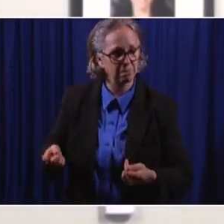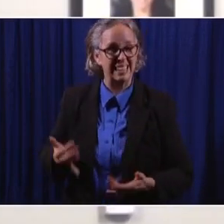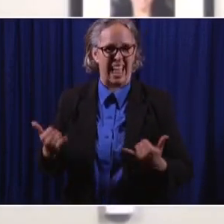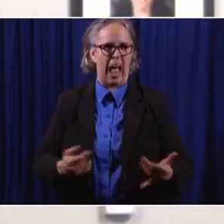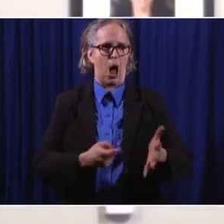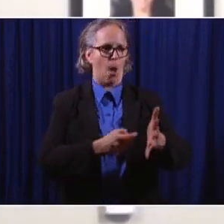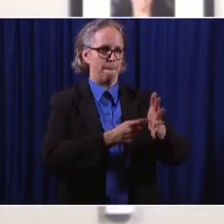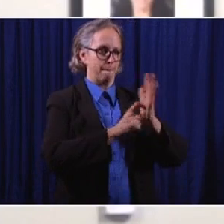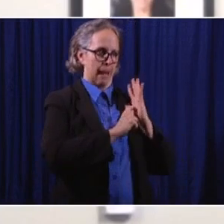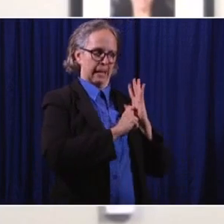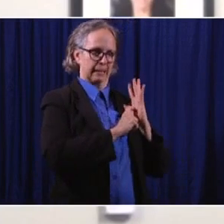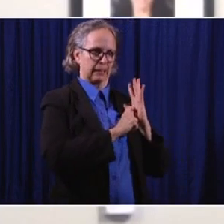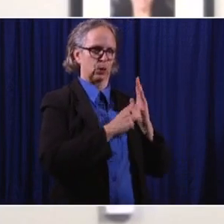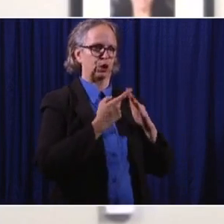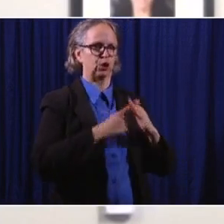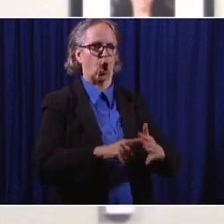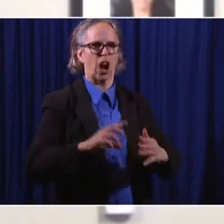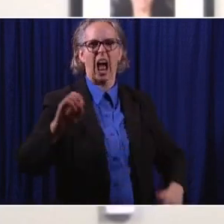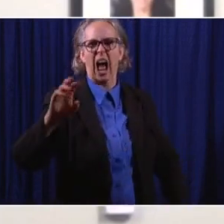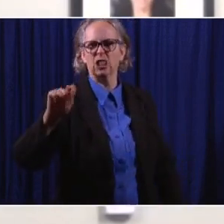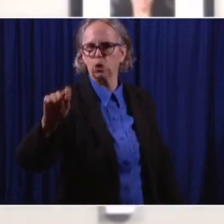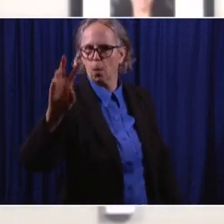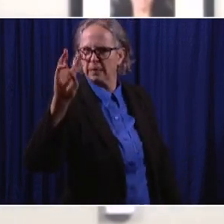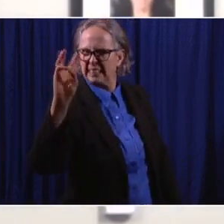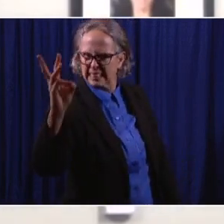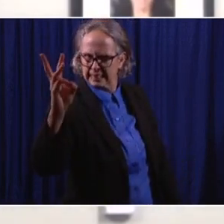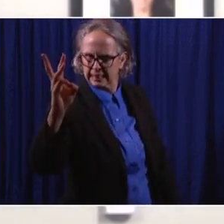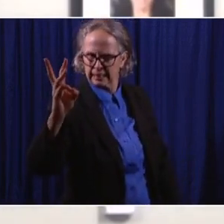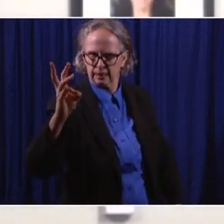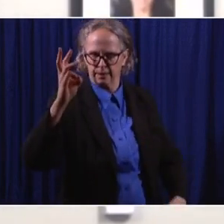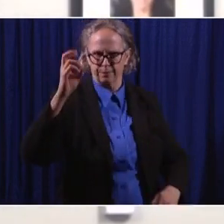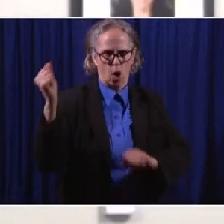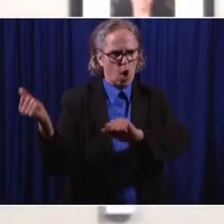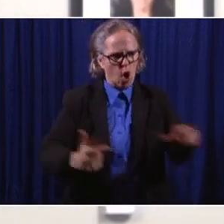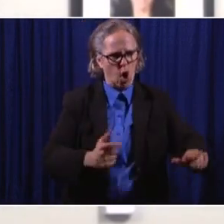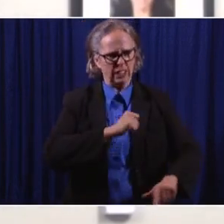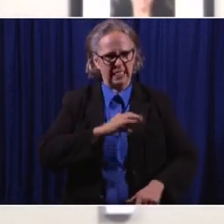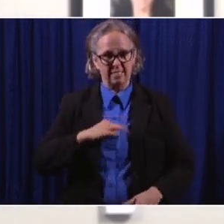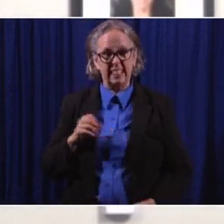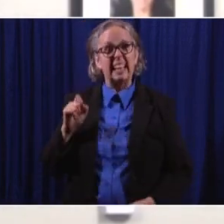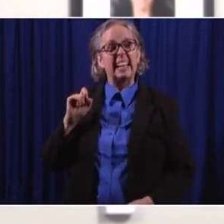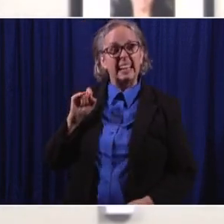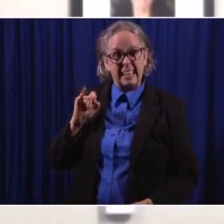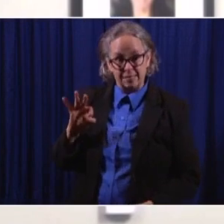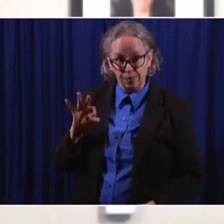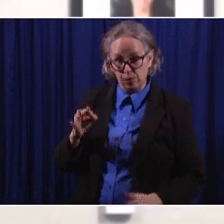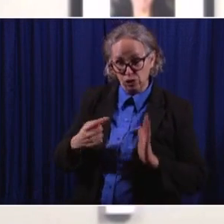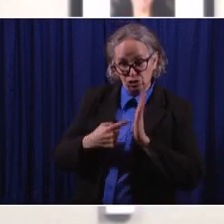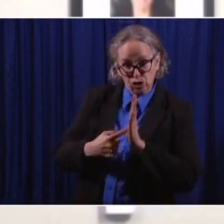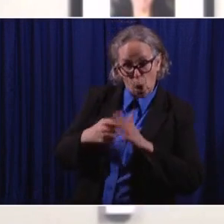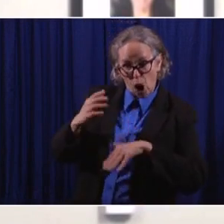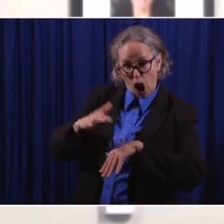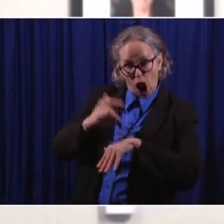that trigger, these indicators. And wastewater is definitely an important one because it is the only one that's really a leading